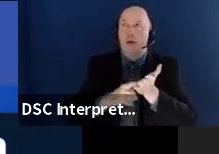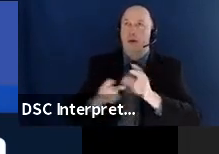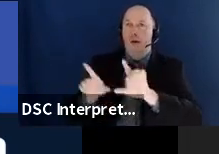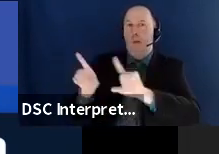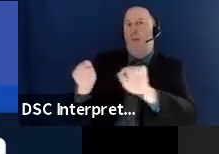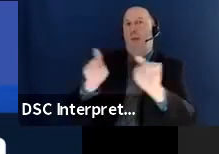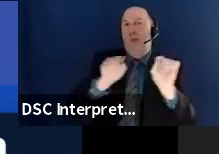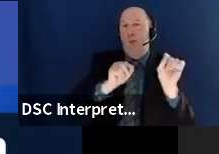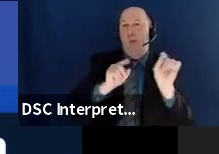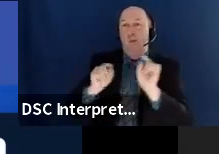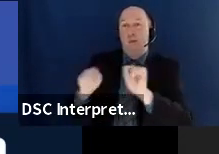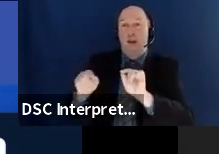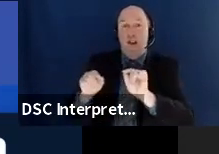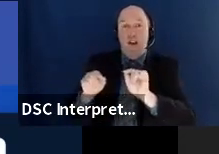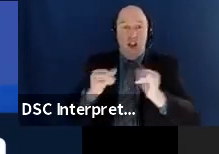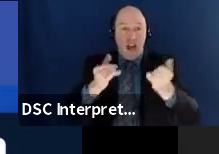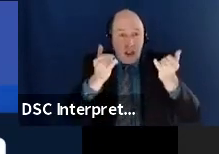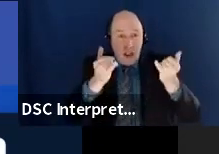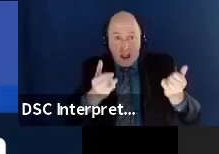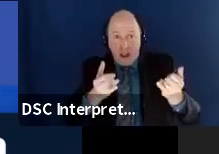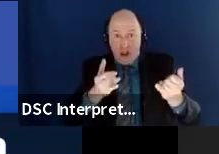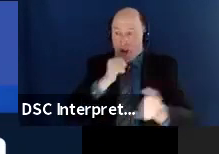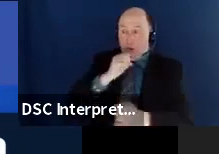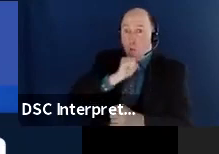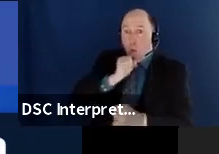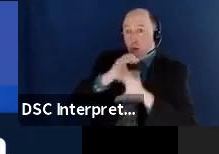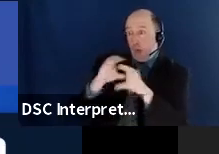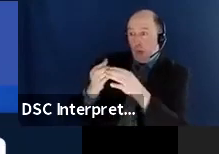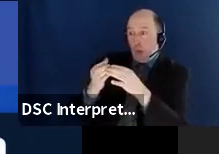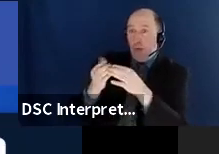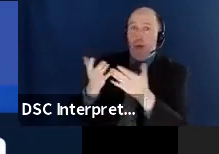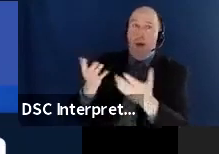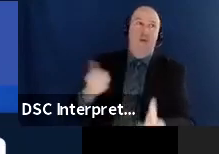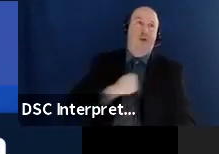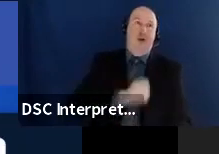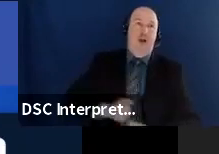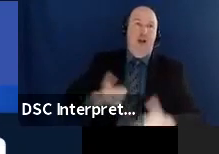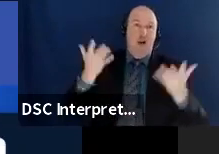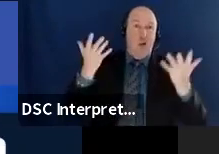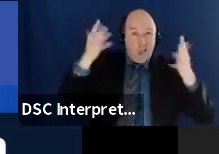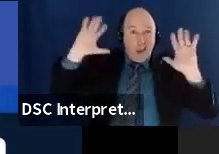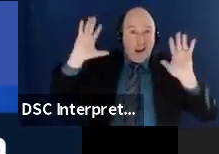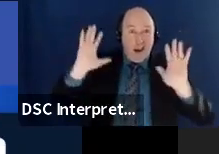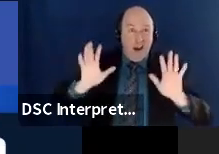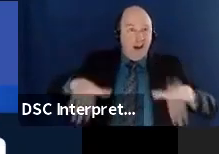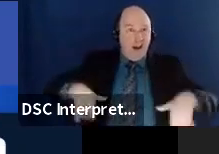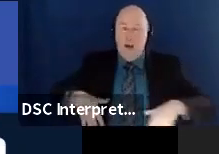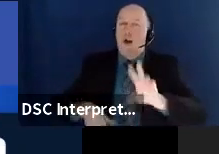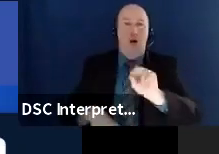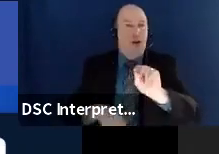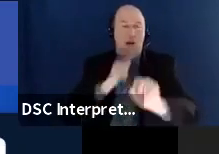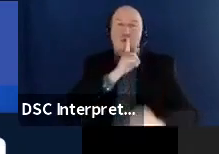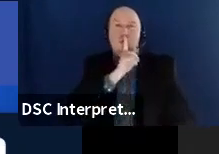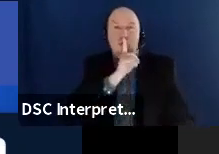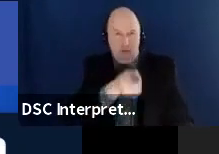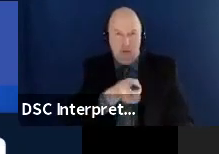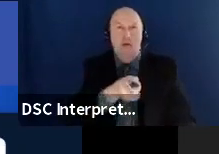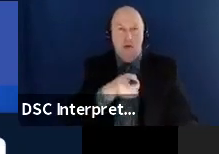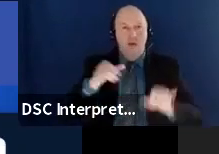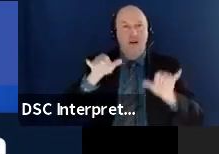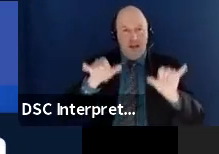just because you're no longer in that age group that week that you cannot be vaccinated. That is not true. So please seek out those